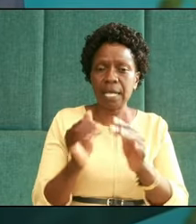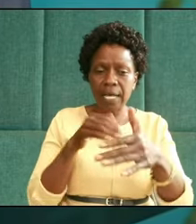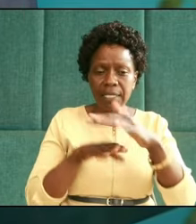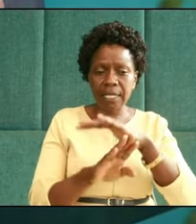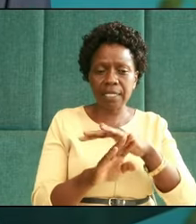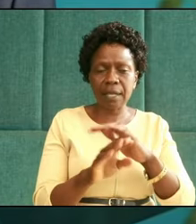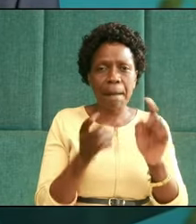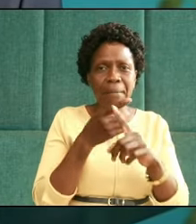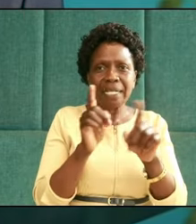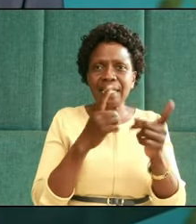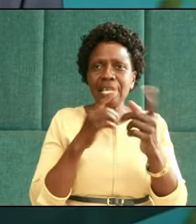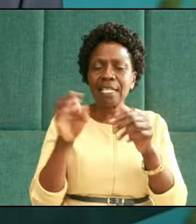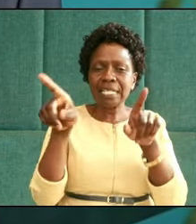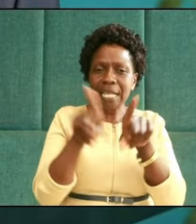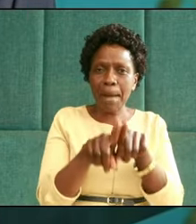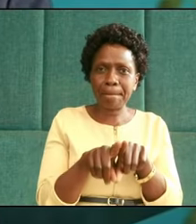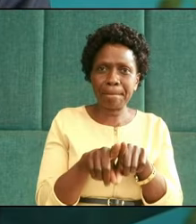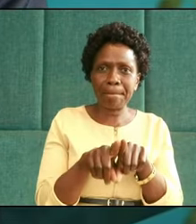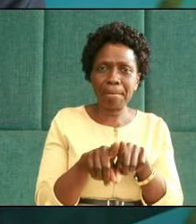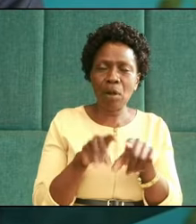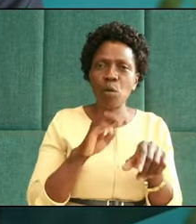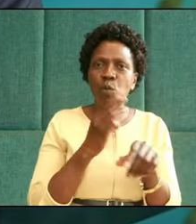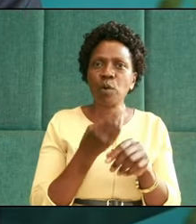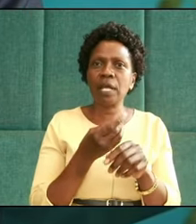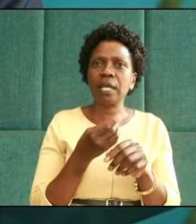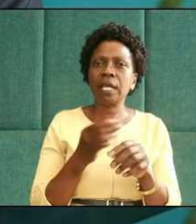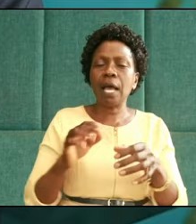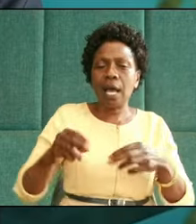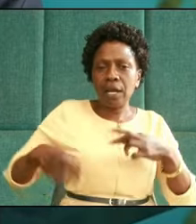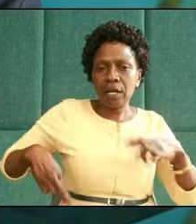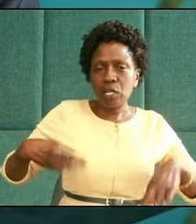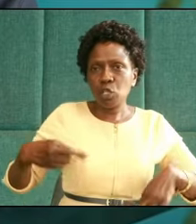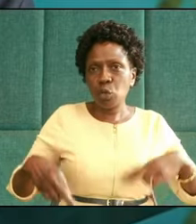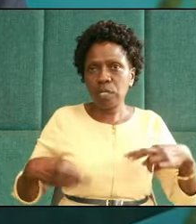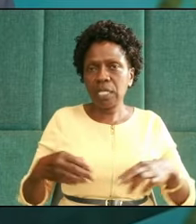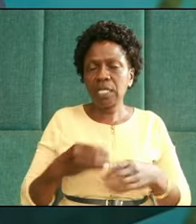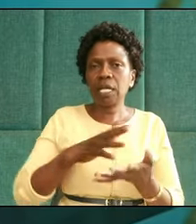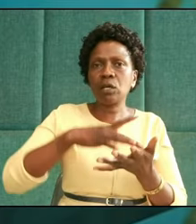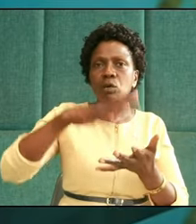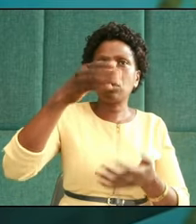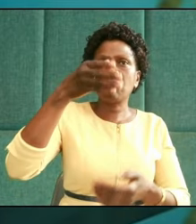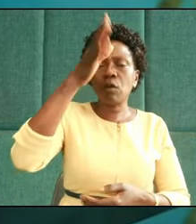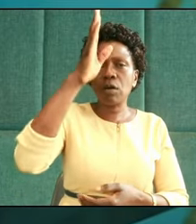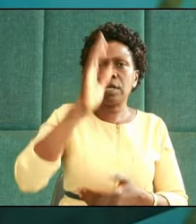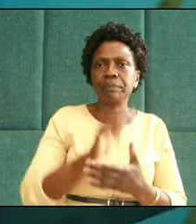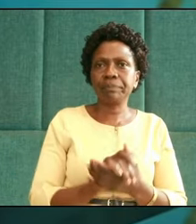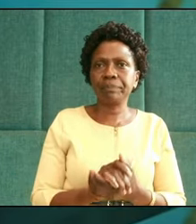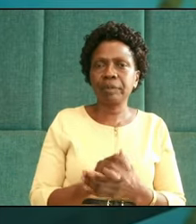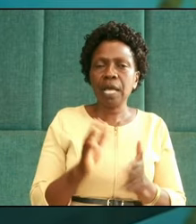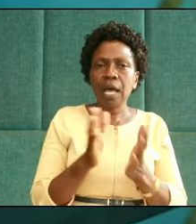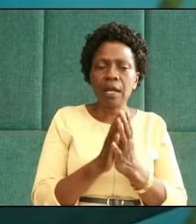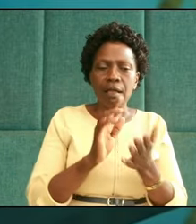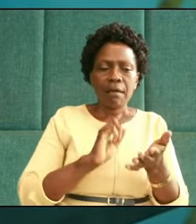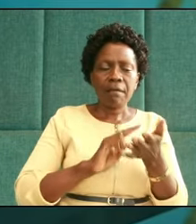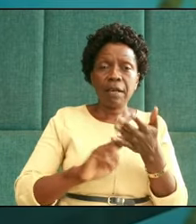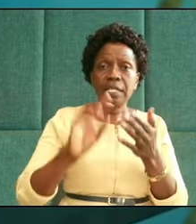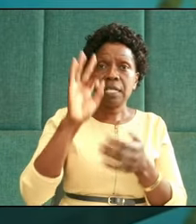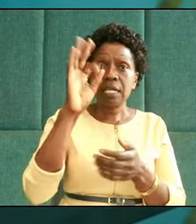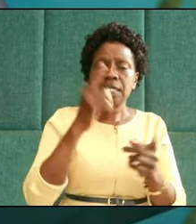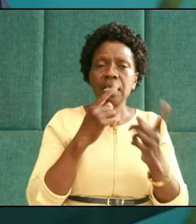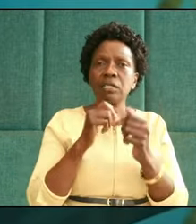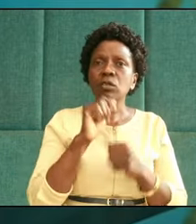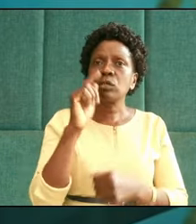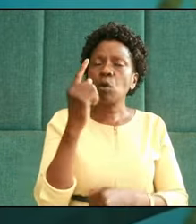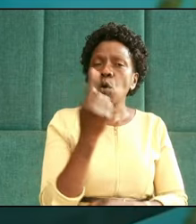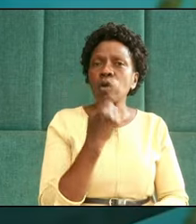but he says also we rejoice in the hope of the glory of God. And verse 3 says, not